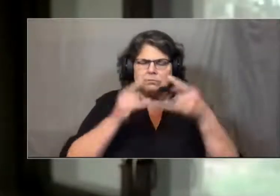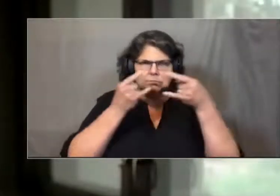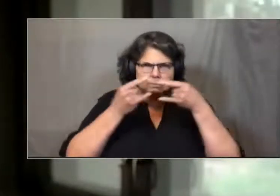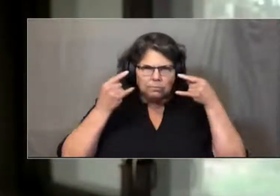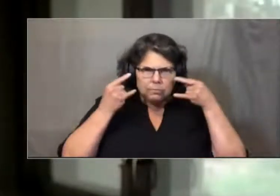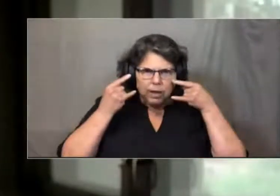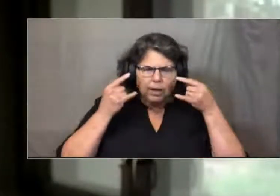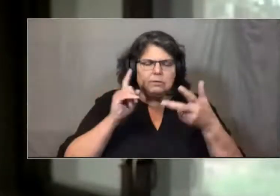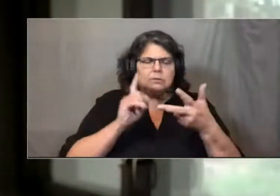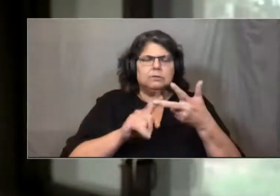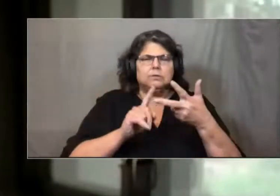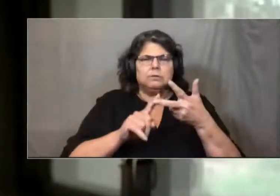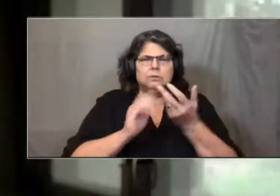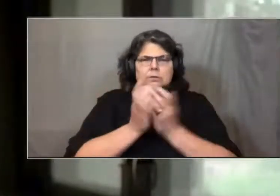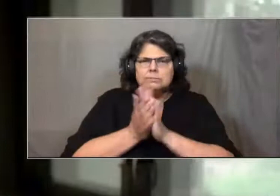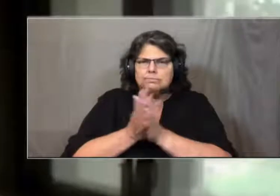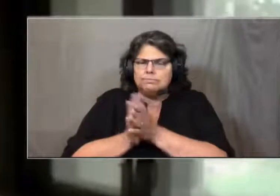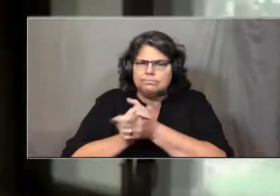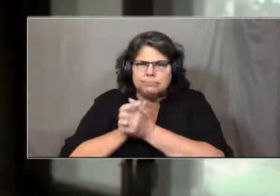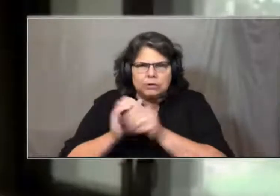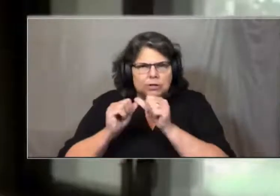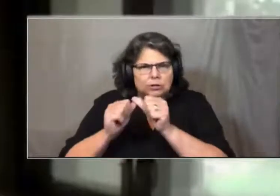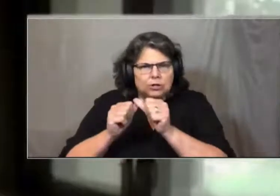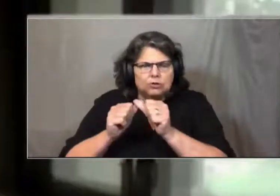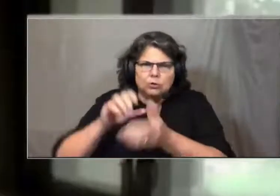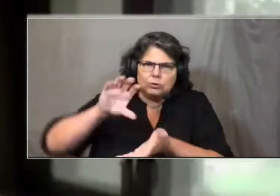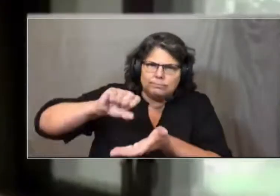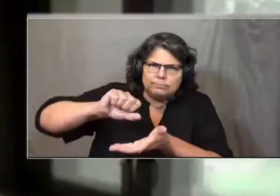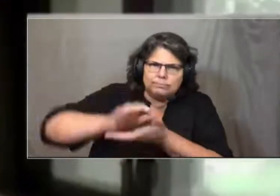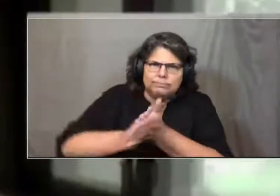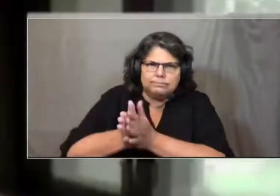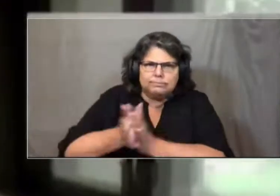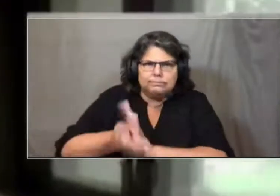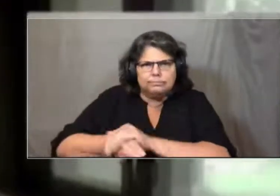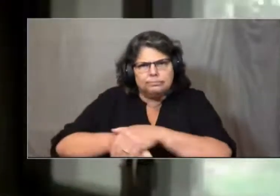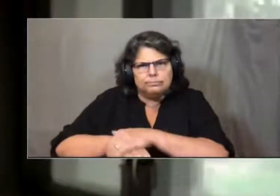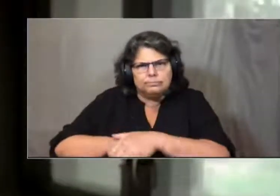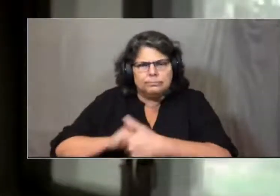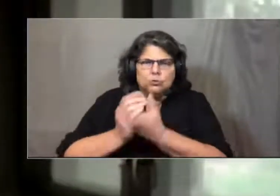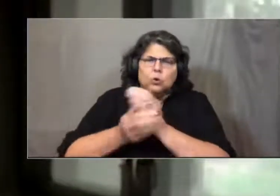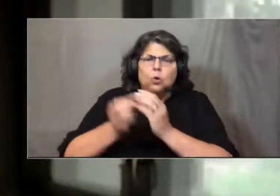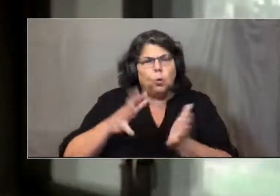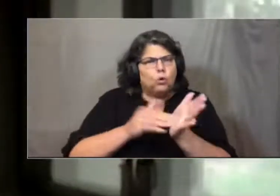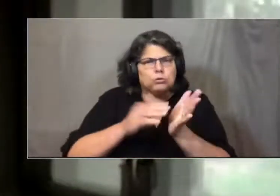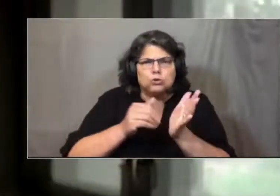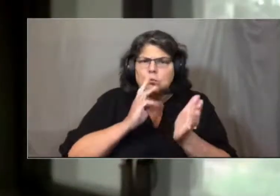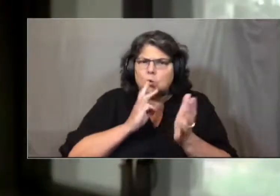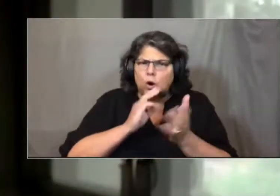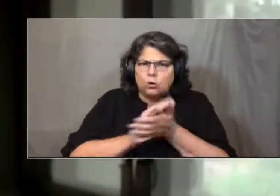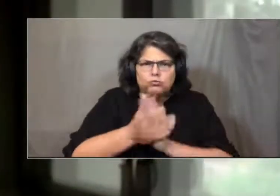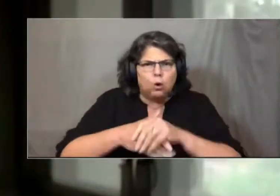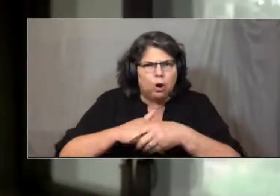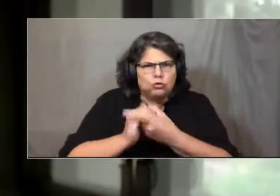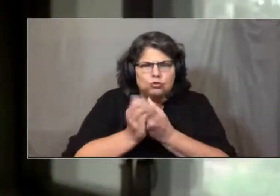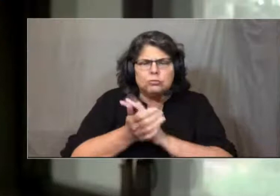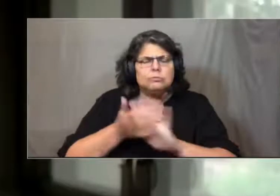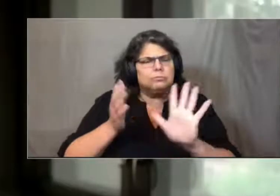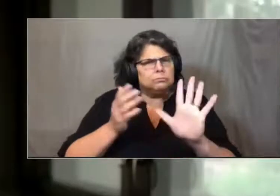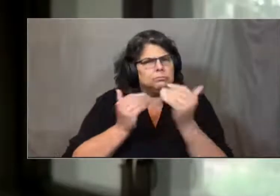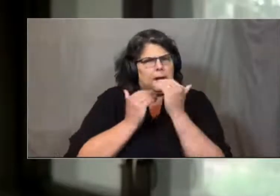keep our hands clean with the sanitizers or washing up. And in that way, we try and